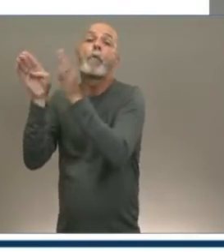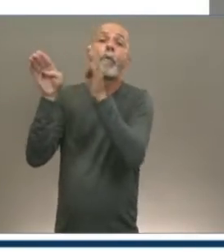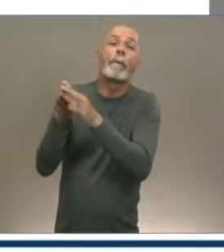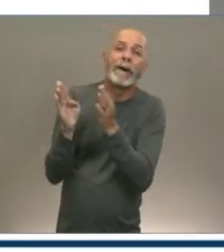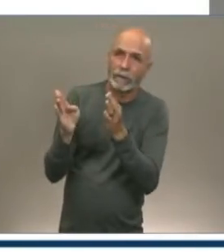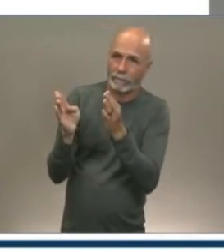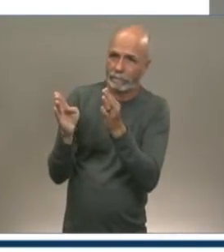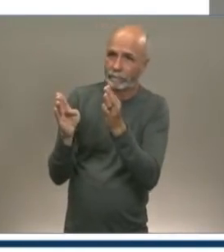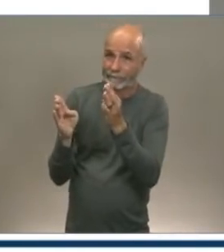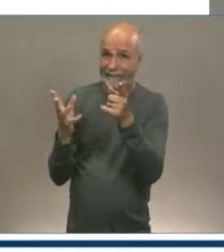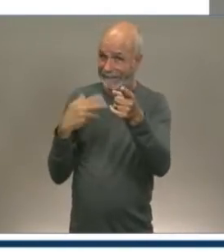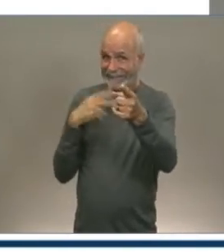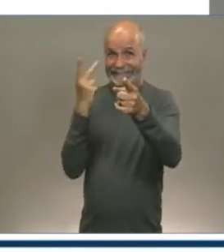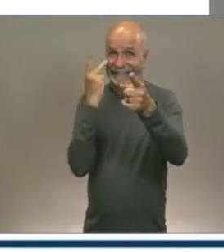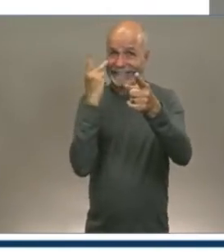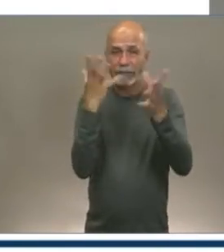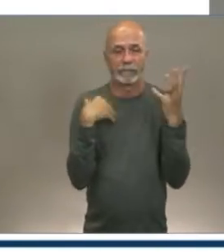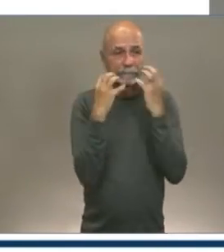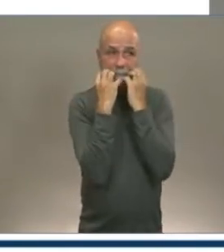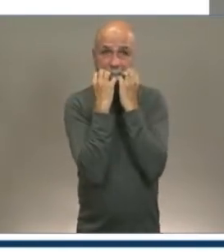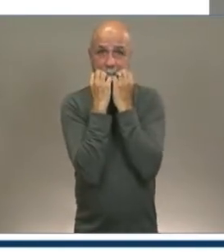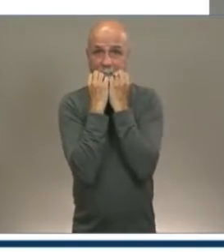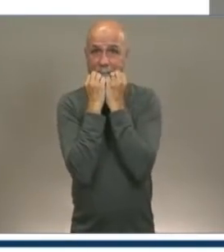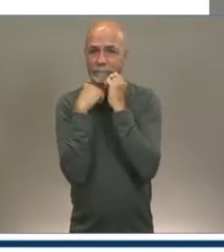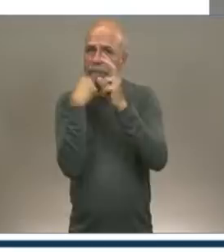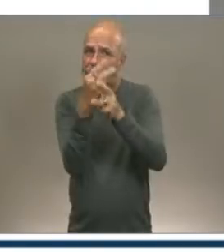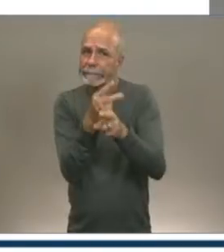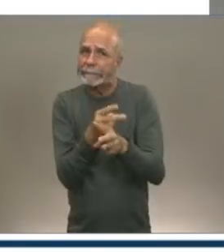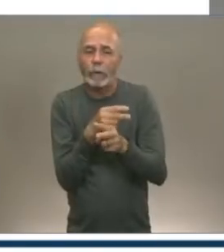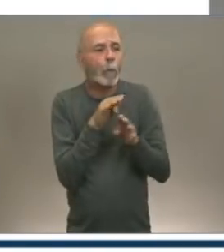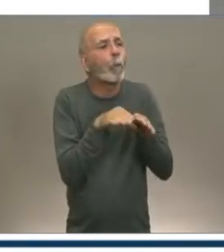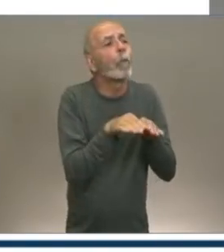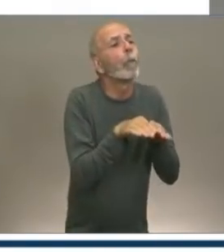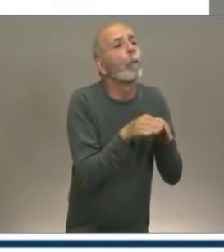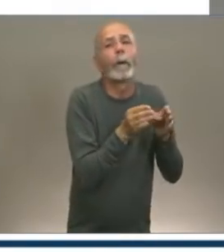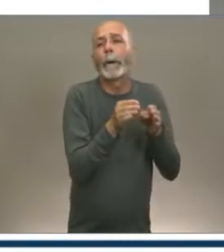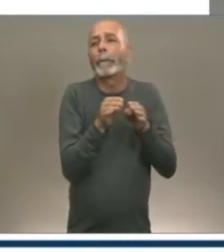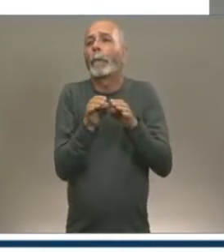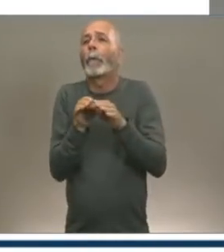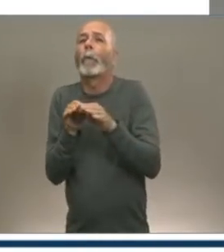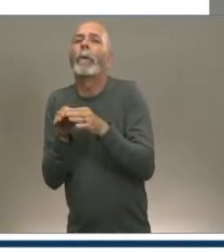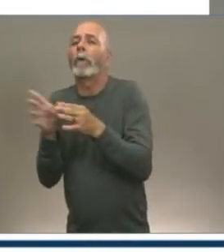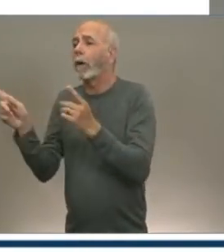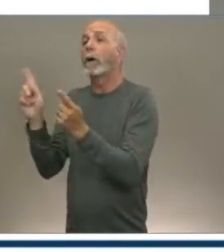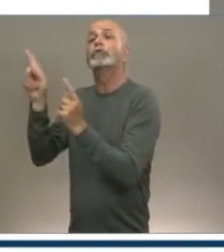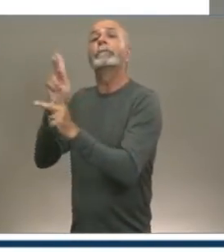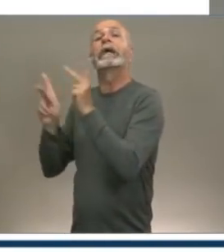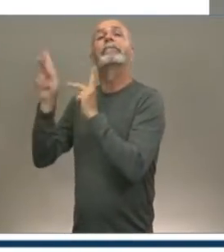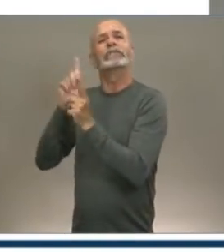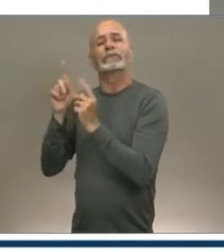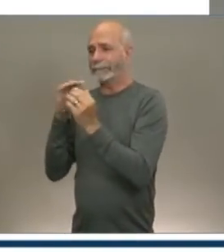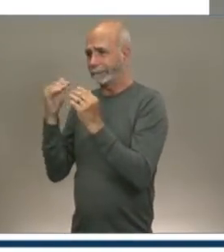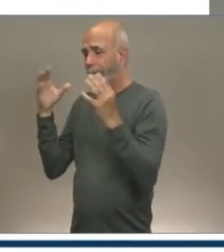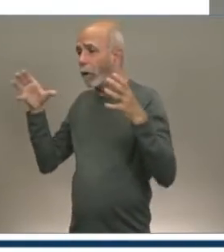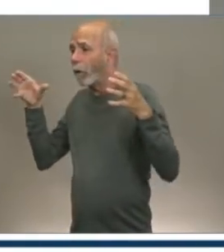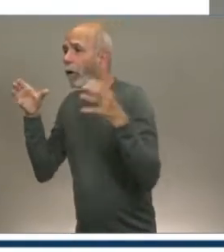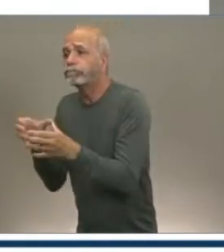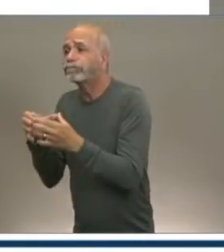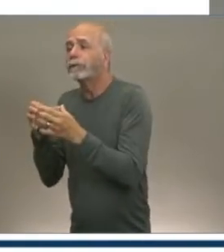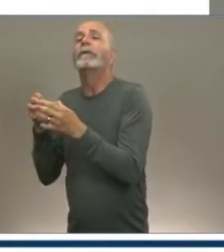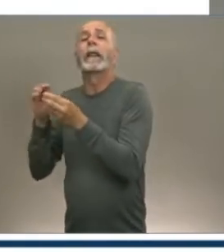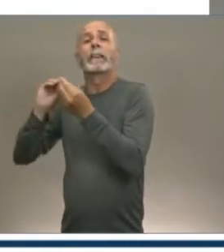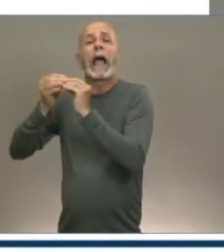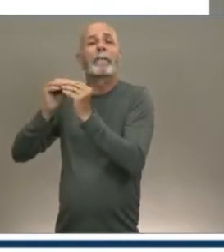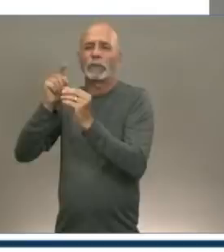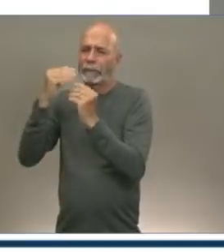cautiously open, people need to limit the number of close contacts that we have, keeping them small and keeping